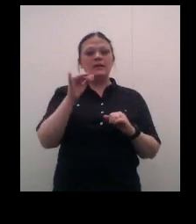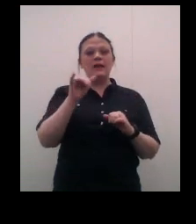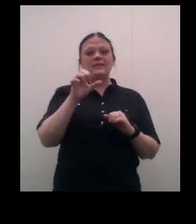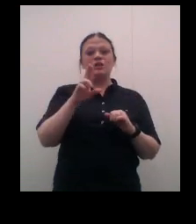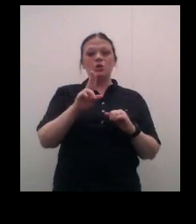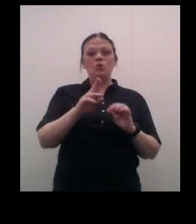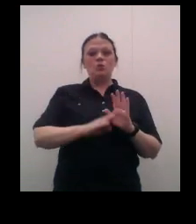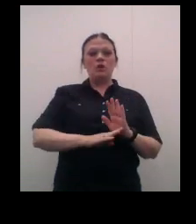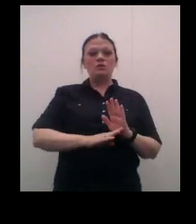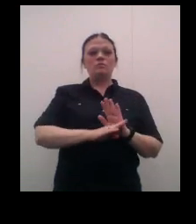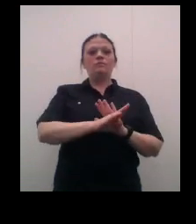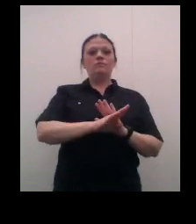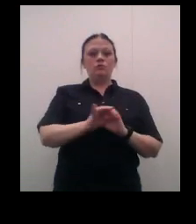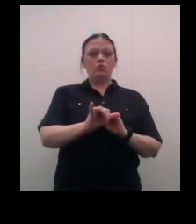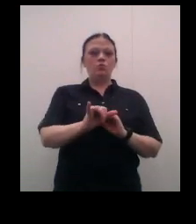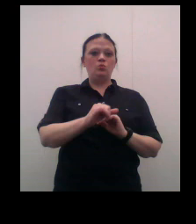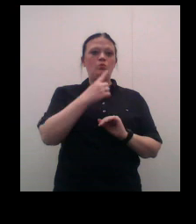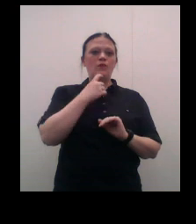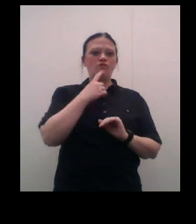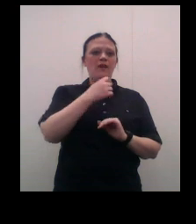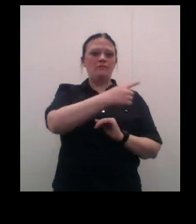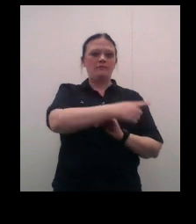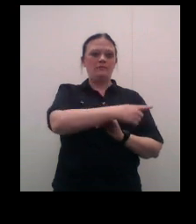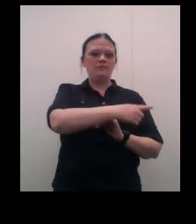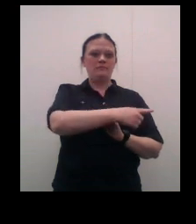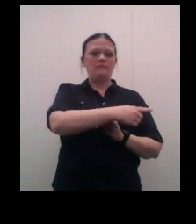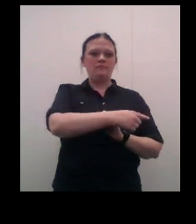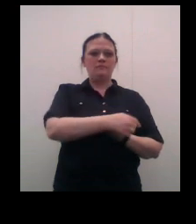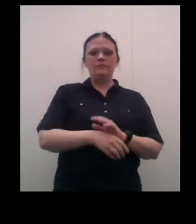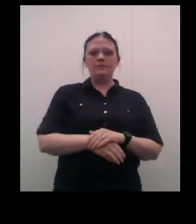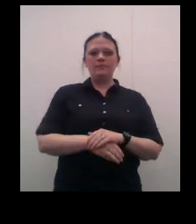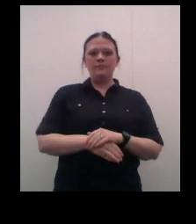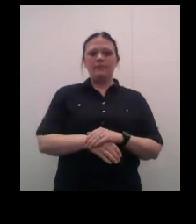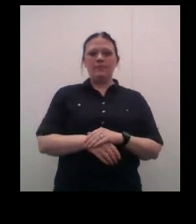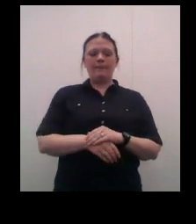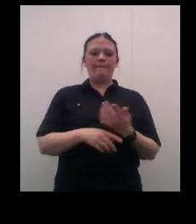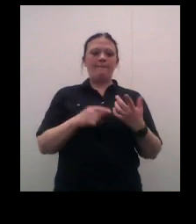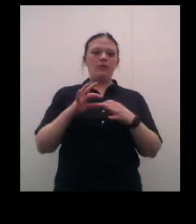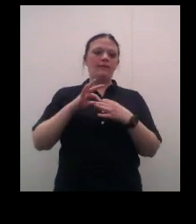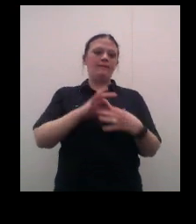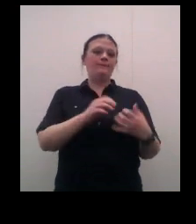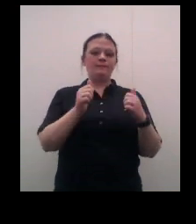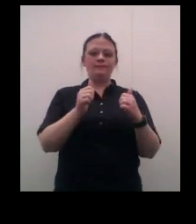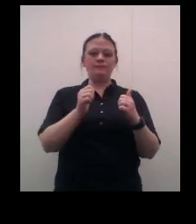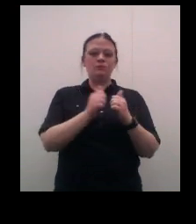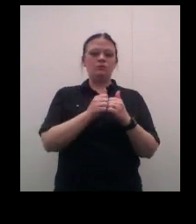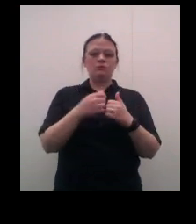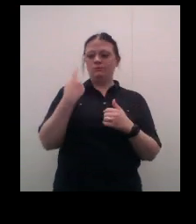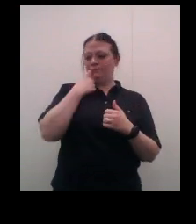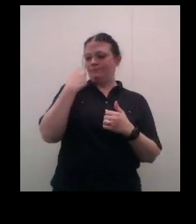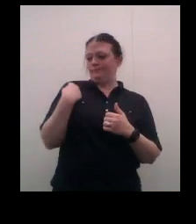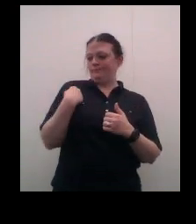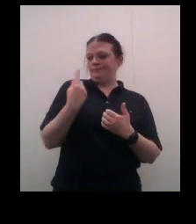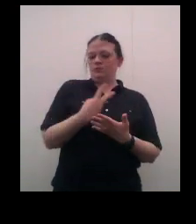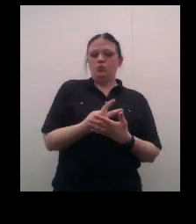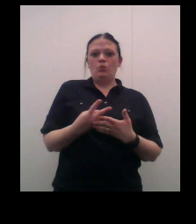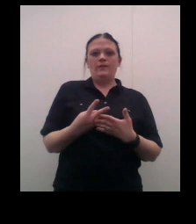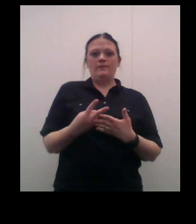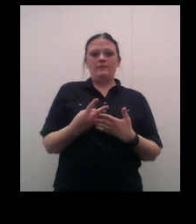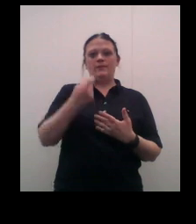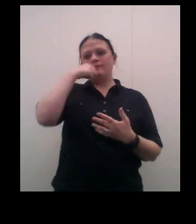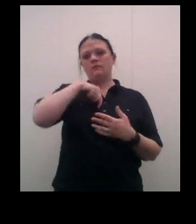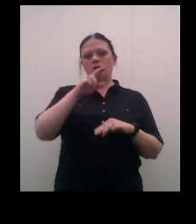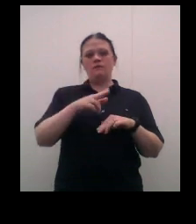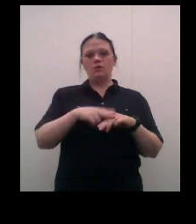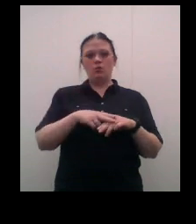up just slightly to the highest they've been in a few days with regards to the last 2 weeks. And intubations, of